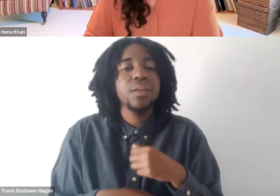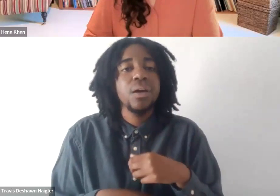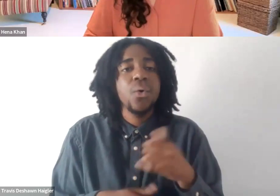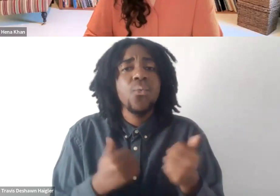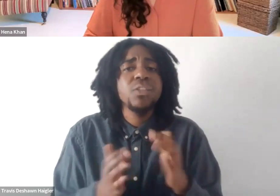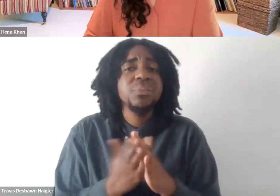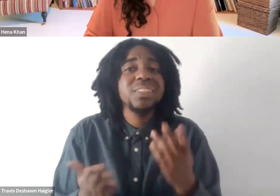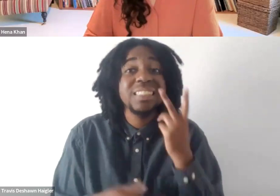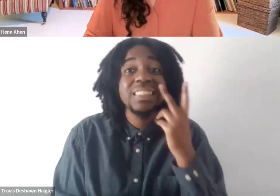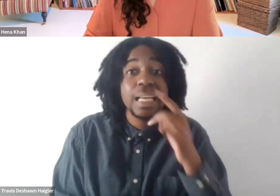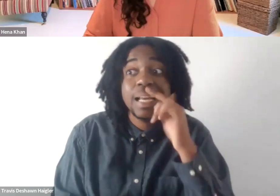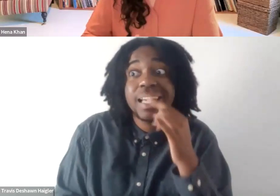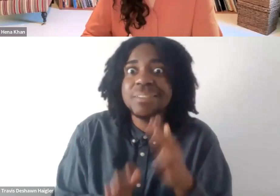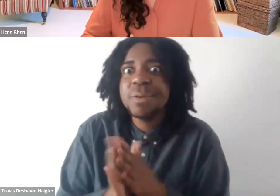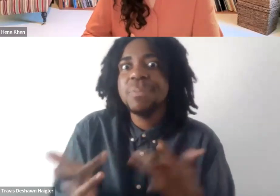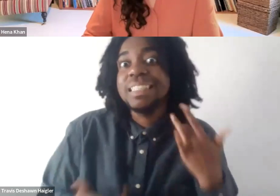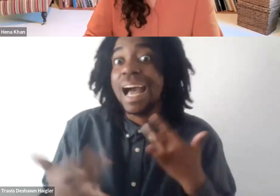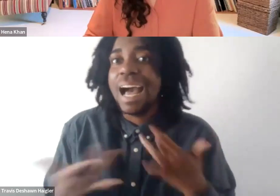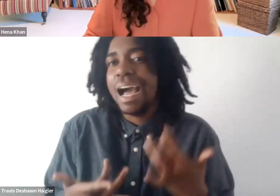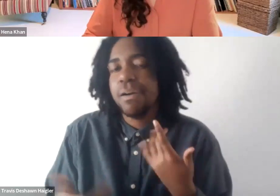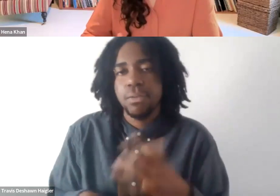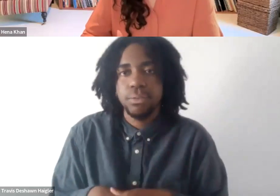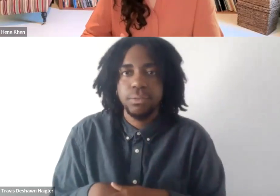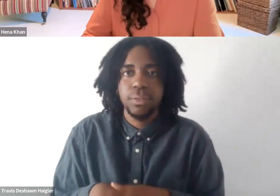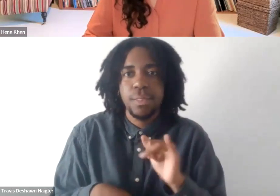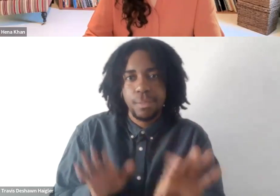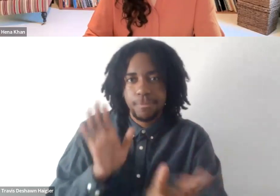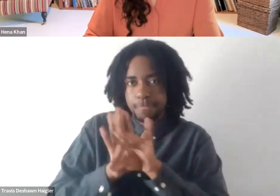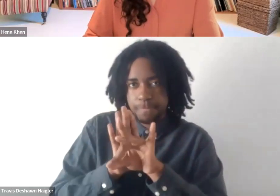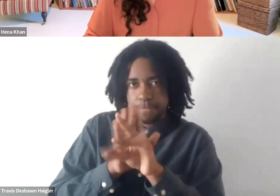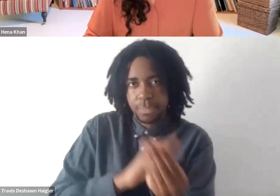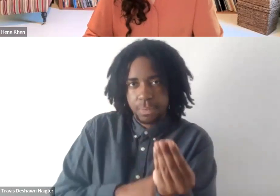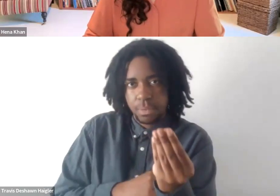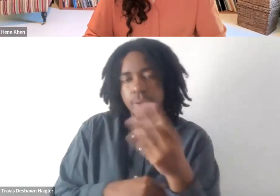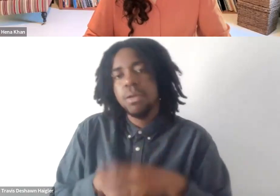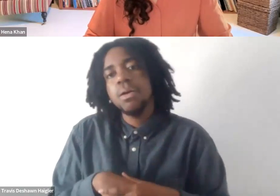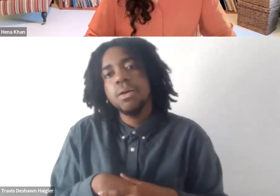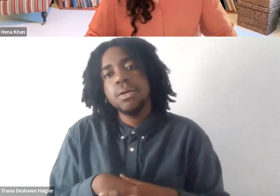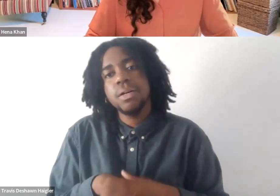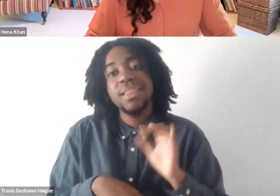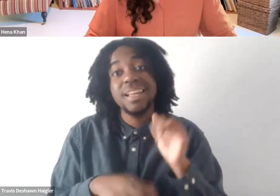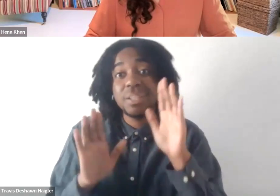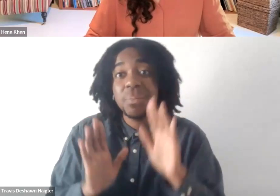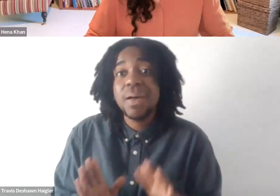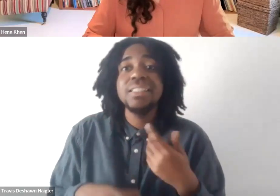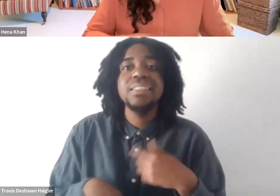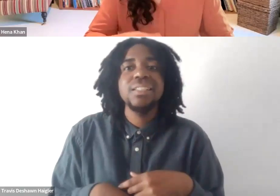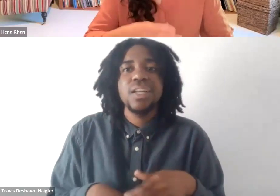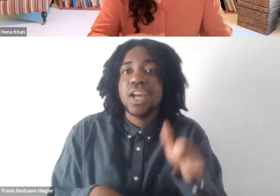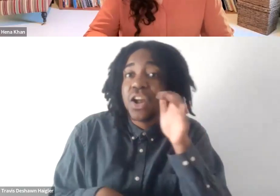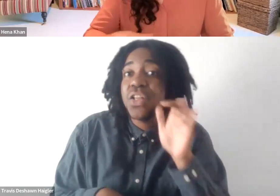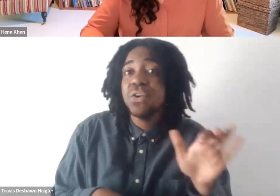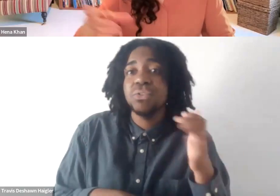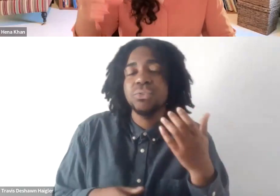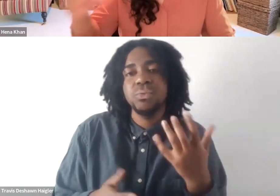about. And that's amazing, like to get those recommendations, or to see, school librarians say, I saw